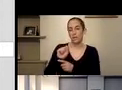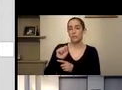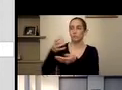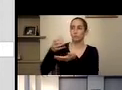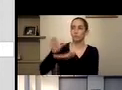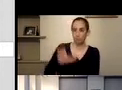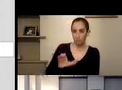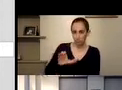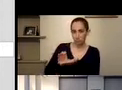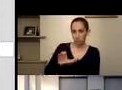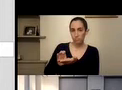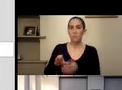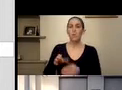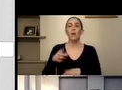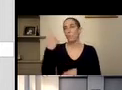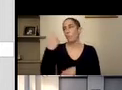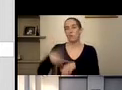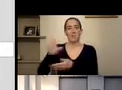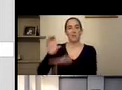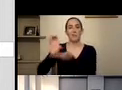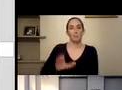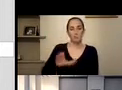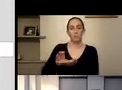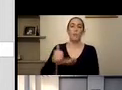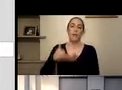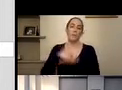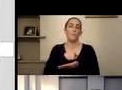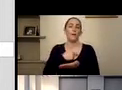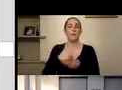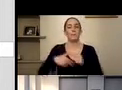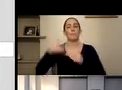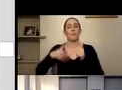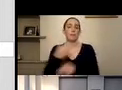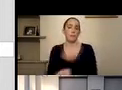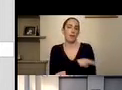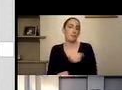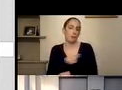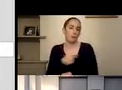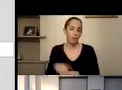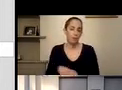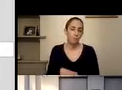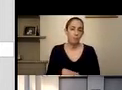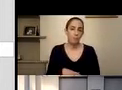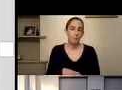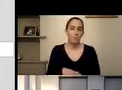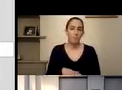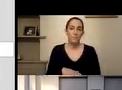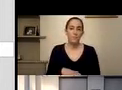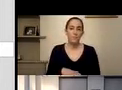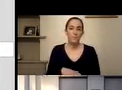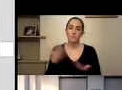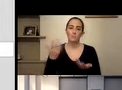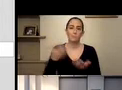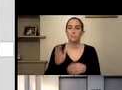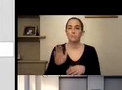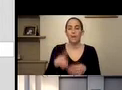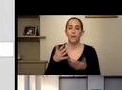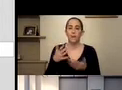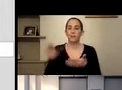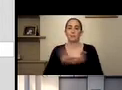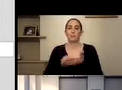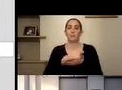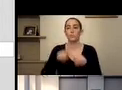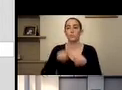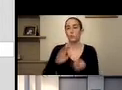that's ongoing with the construction of a hospital. That really isn't it's just bottom line results. It ends up in our bottom line, even though